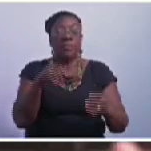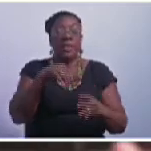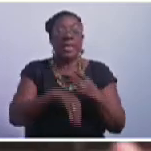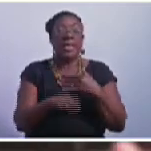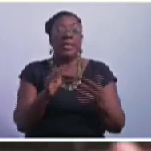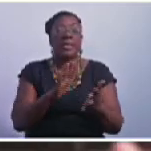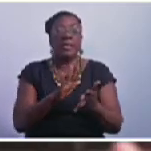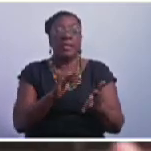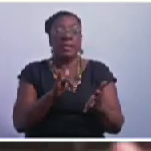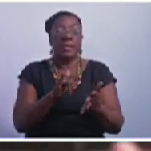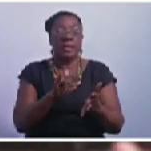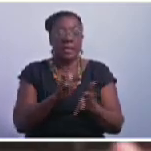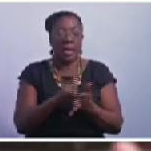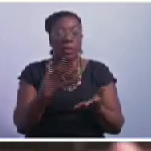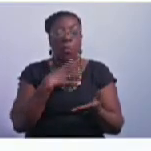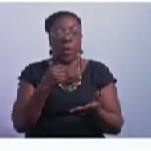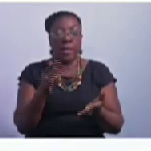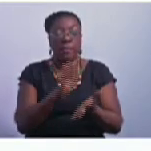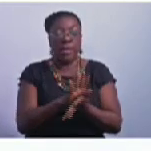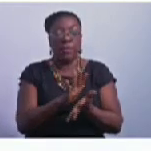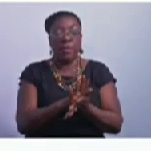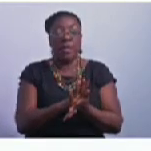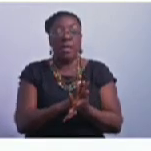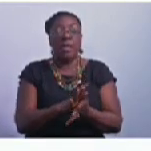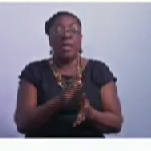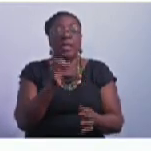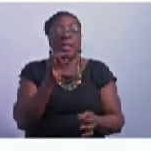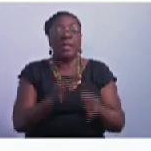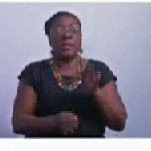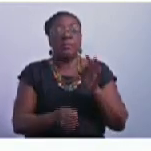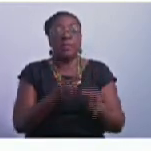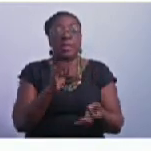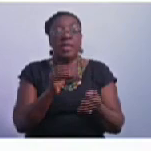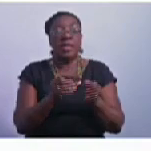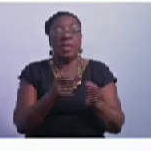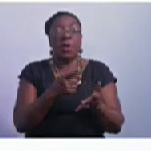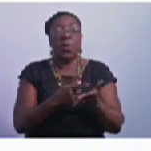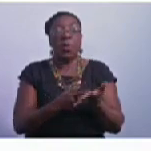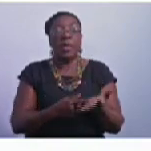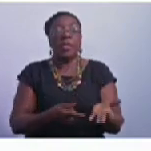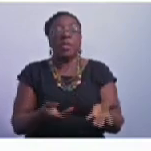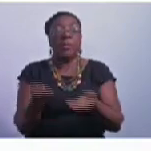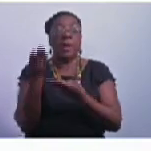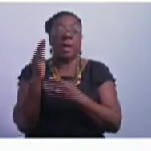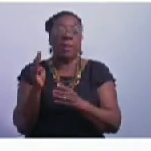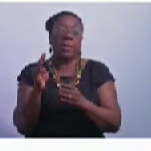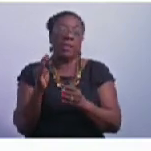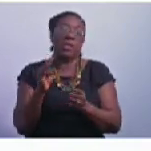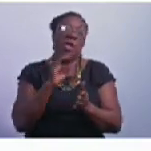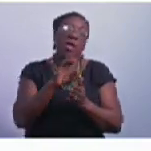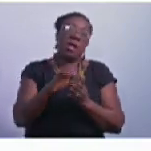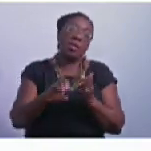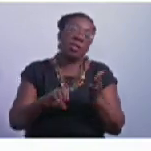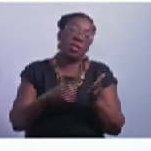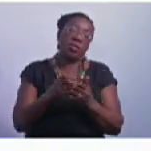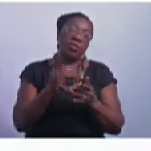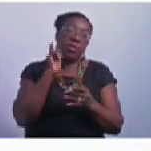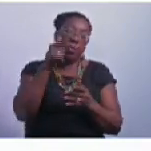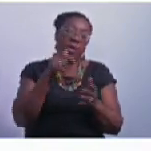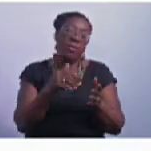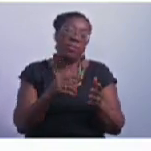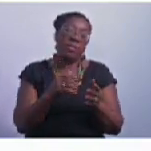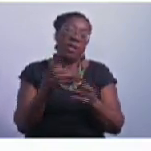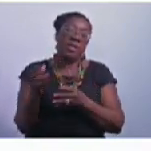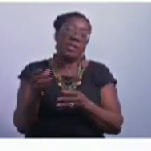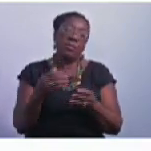it contained the main planks of what the Bahamas Constitution would consist of,